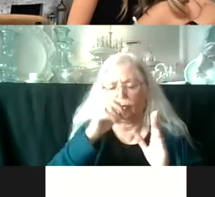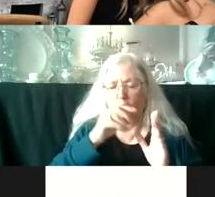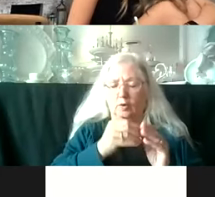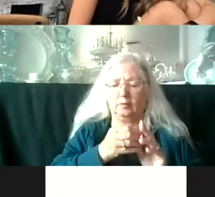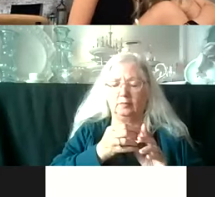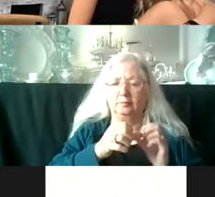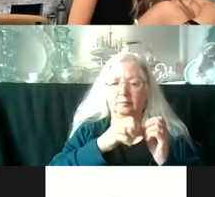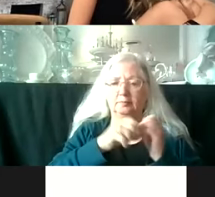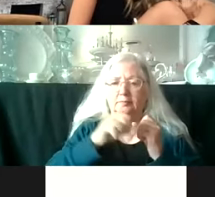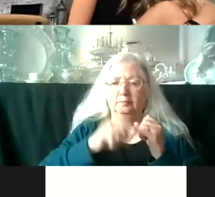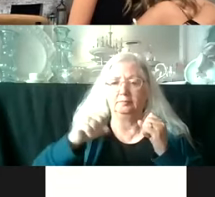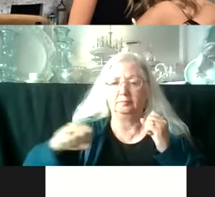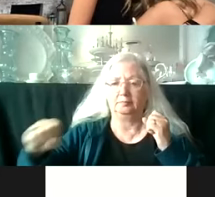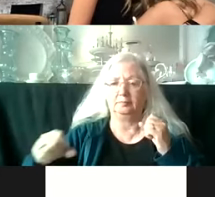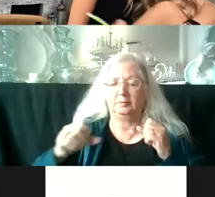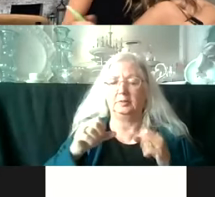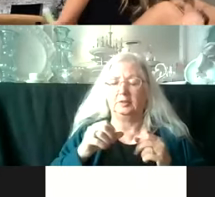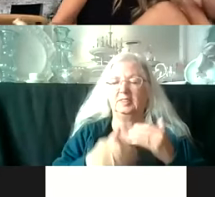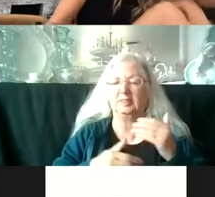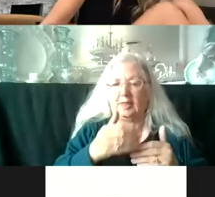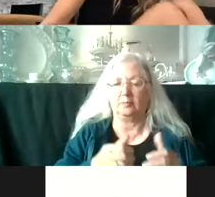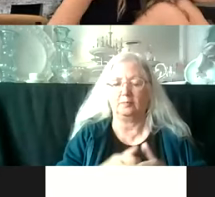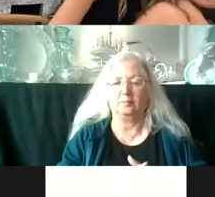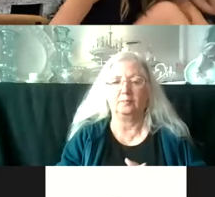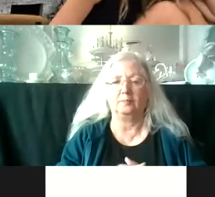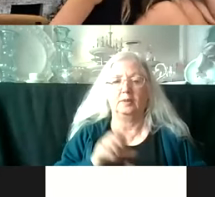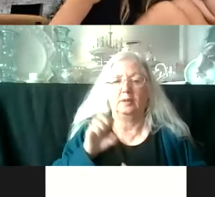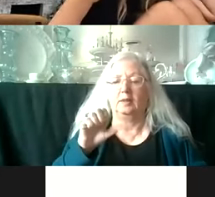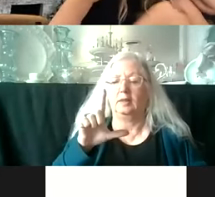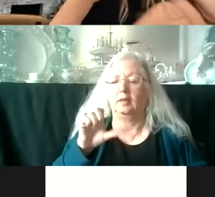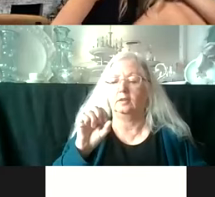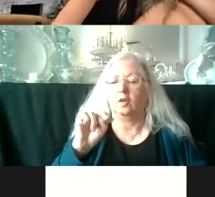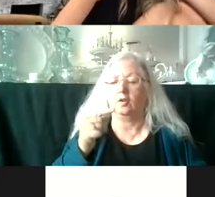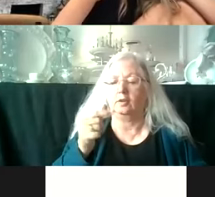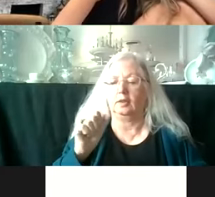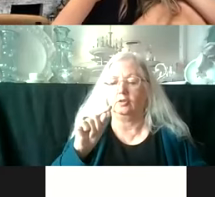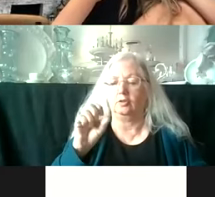step. In this elongation step, as we can see,